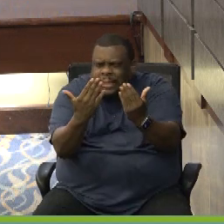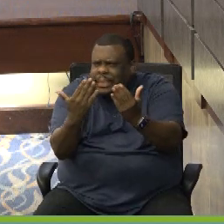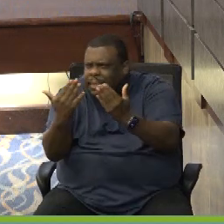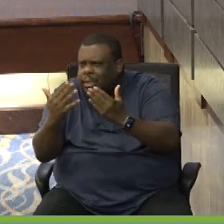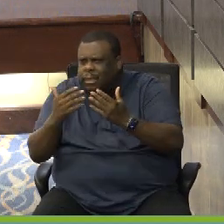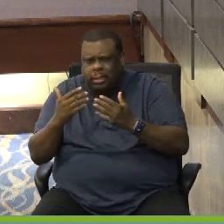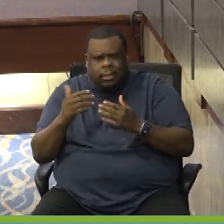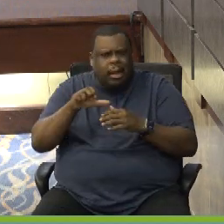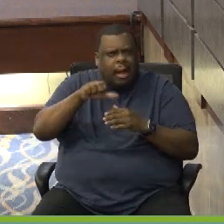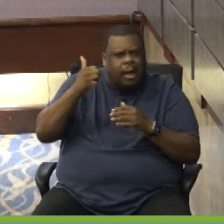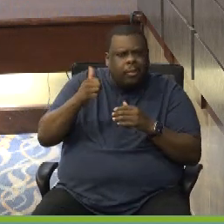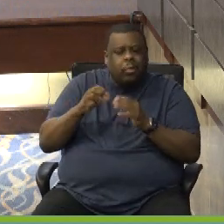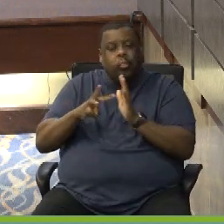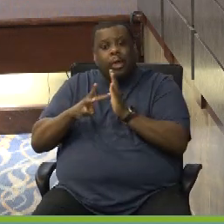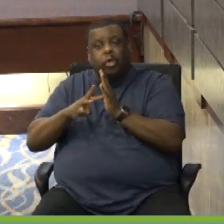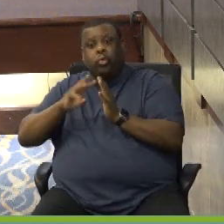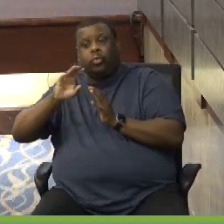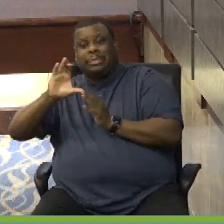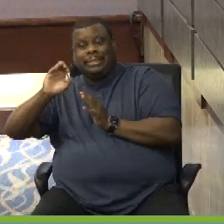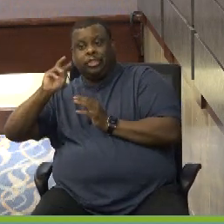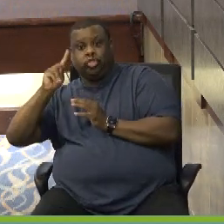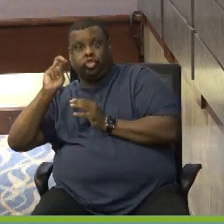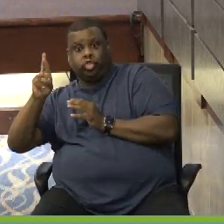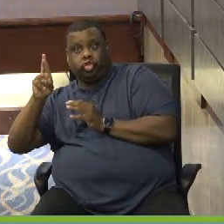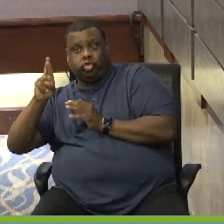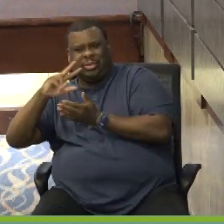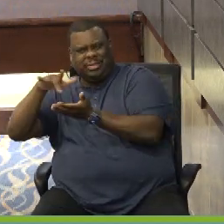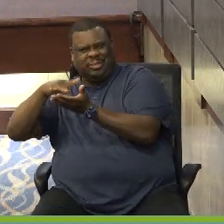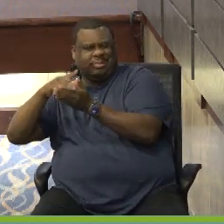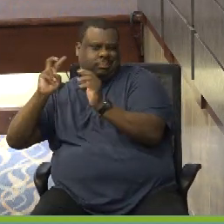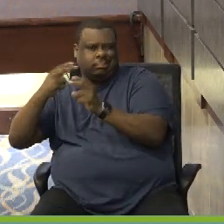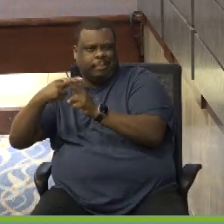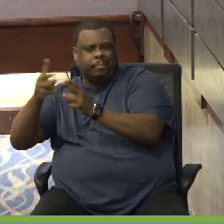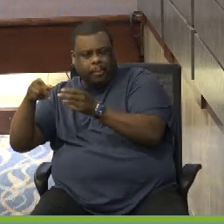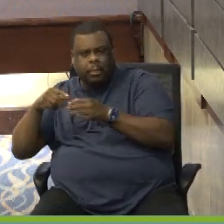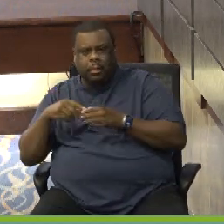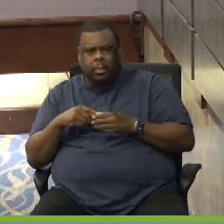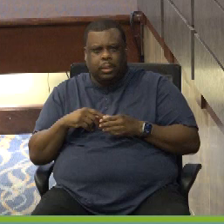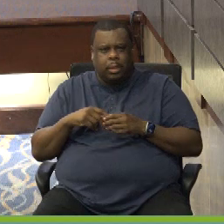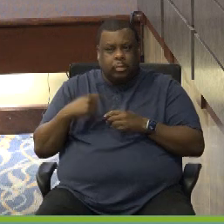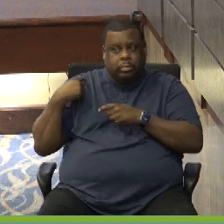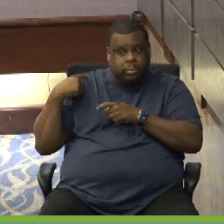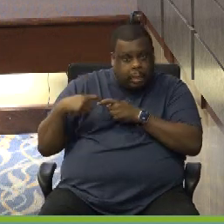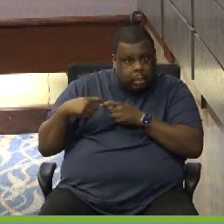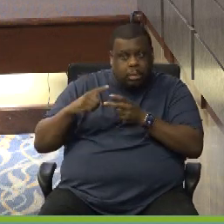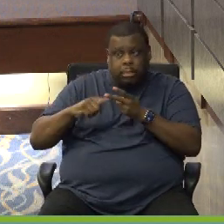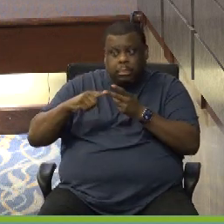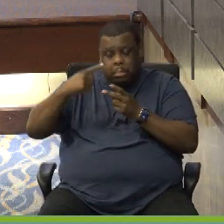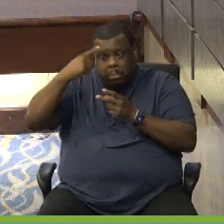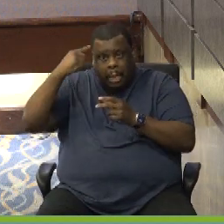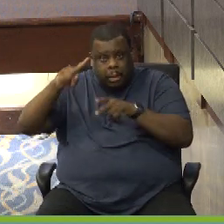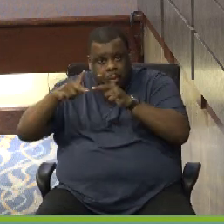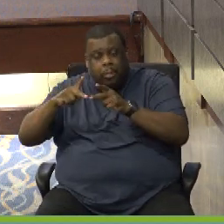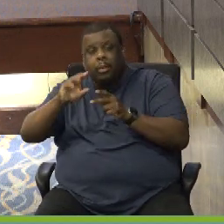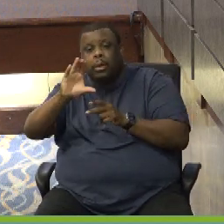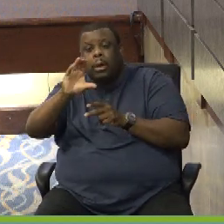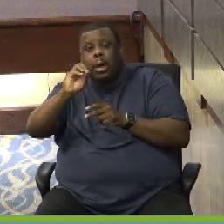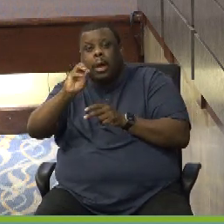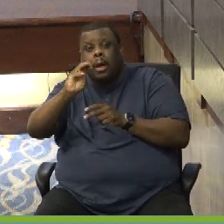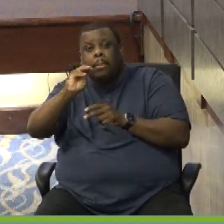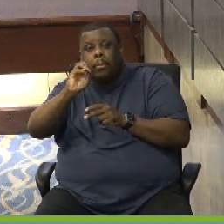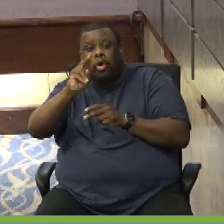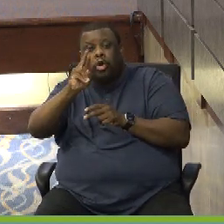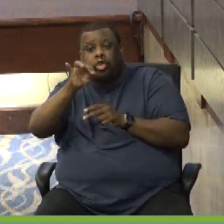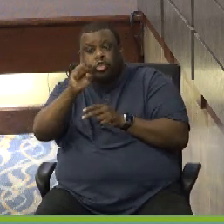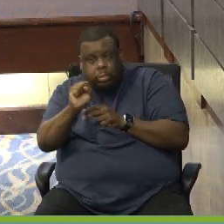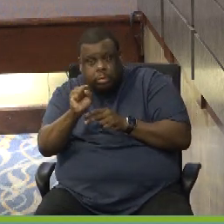the hot spots. We also had the pleasure of touring the city with both the Hispanic and African American Chambers of Commerce. We got to